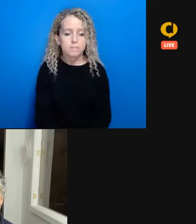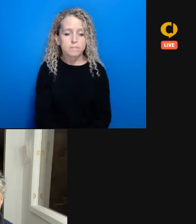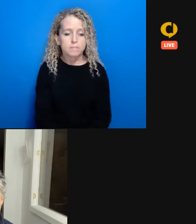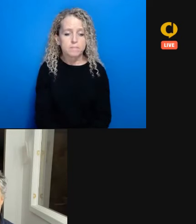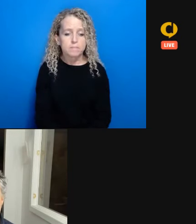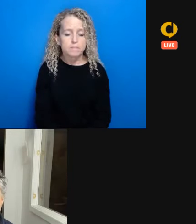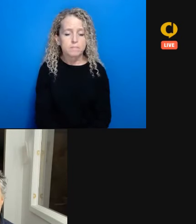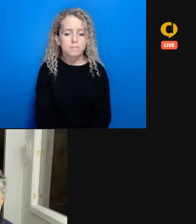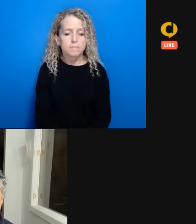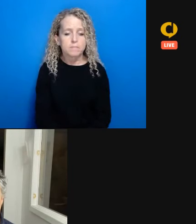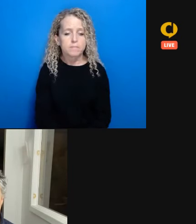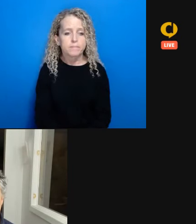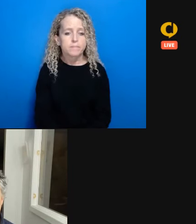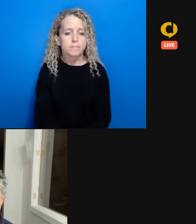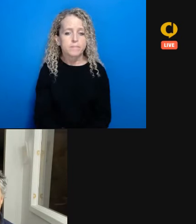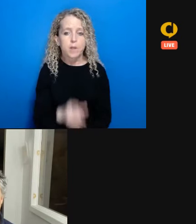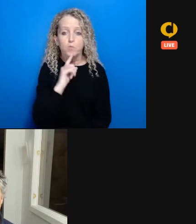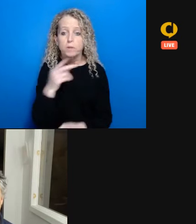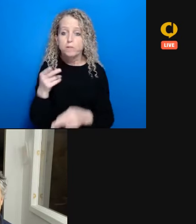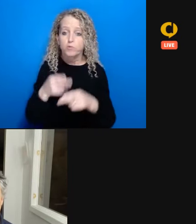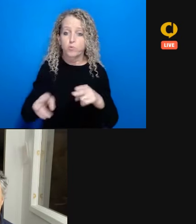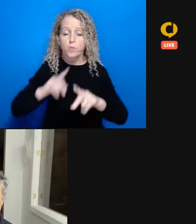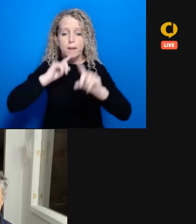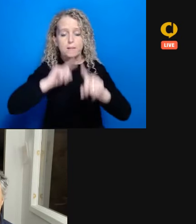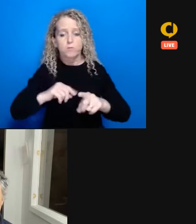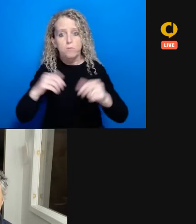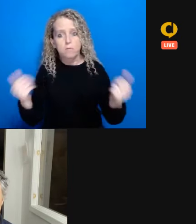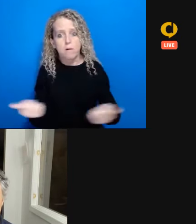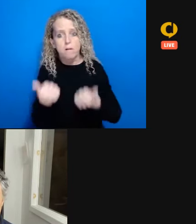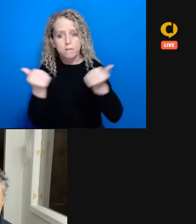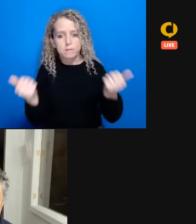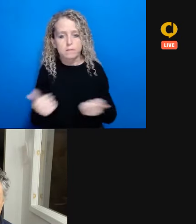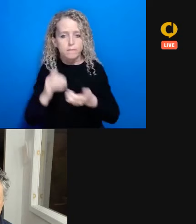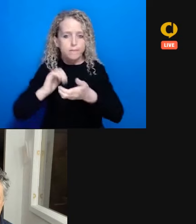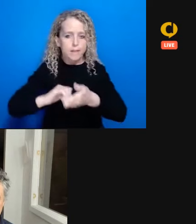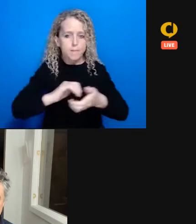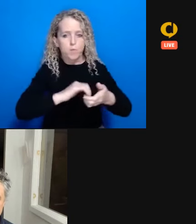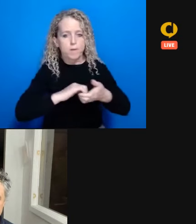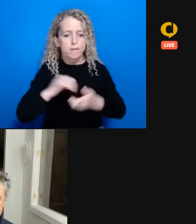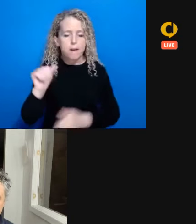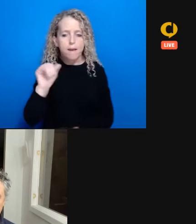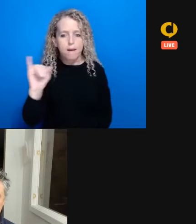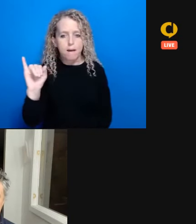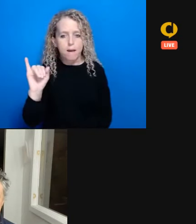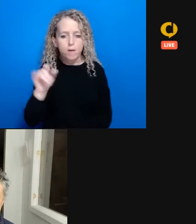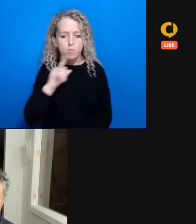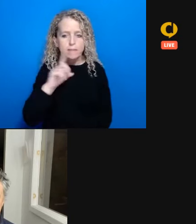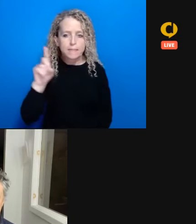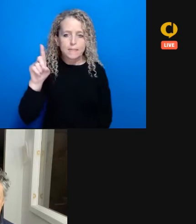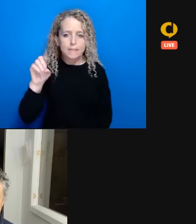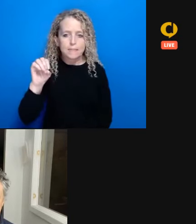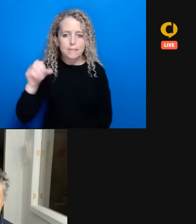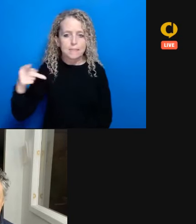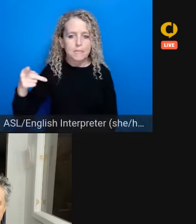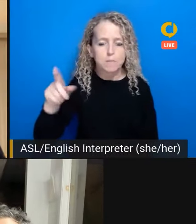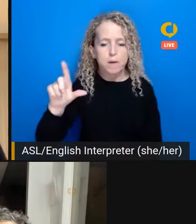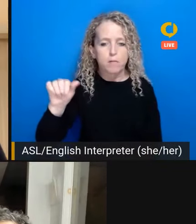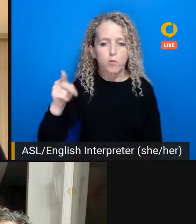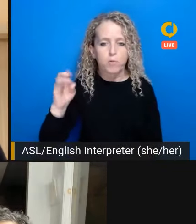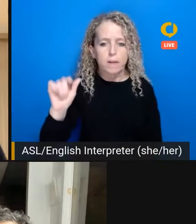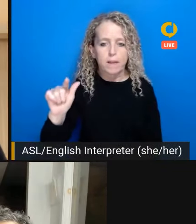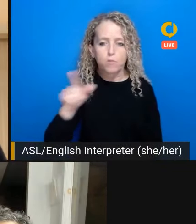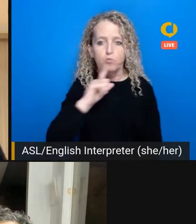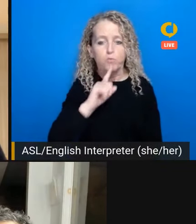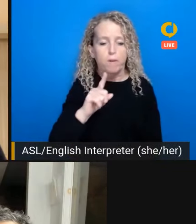is lots of collaborative AI research is going on in Canada. I mean, deep learning was invented in Canada. Deep learning is like one of the